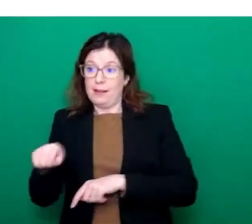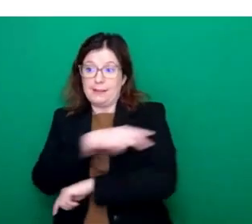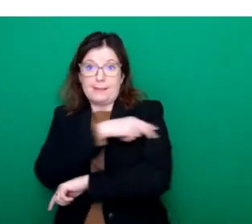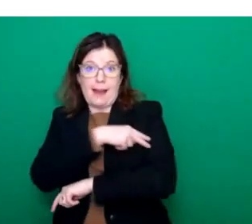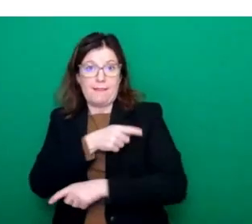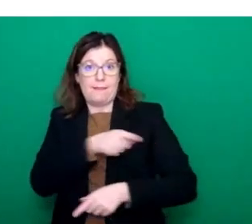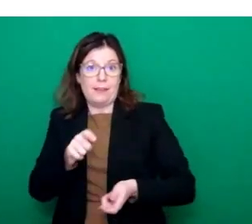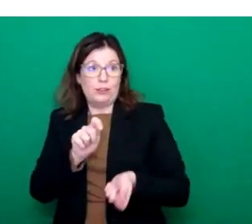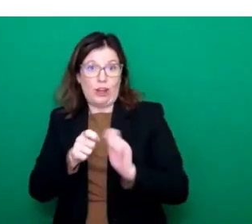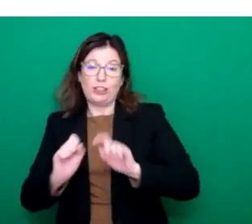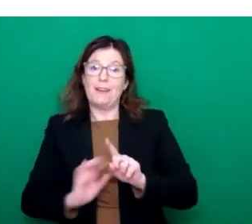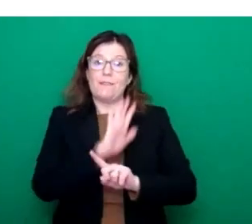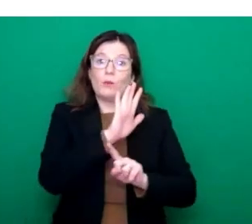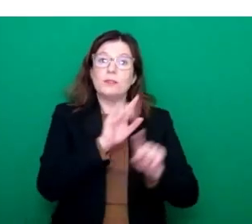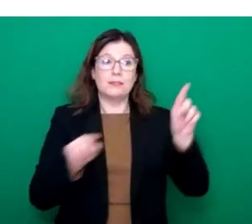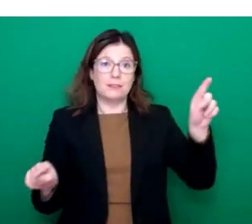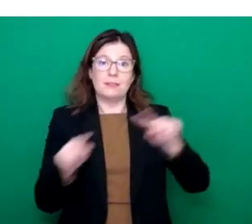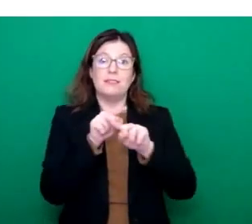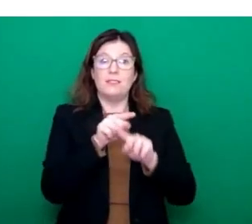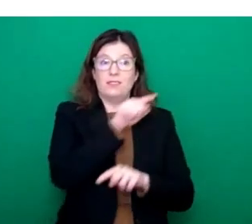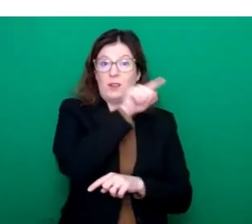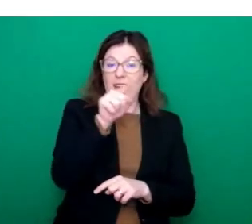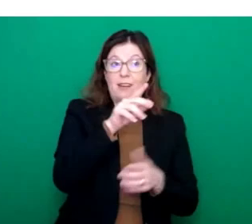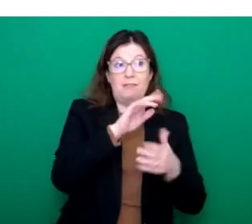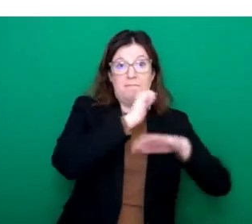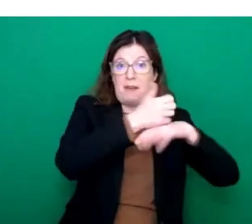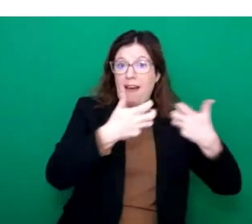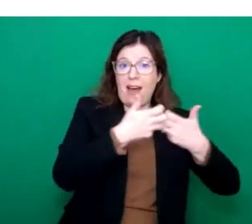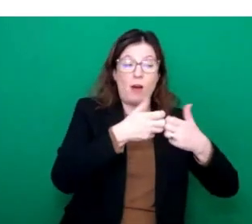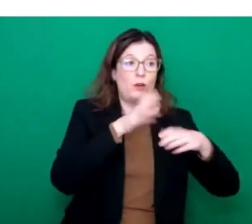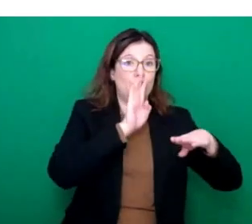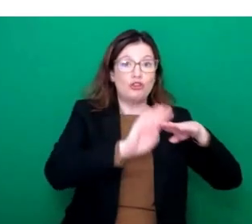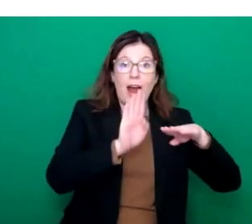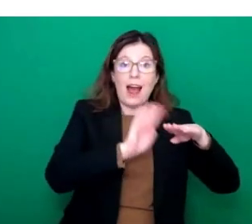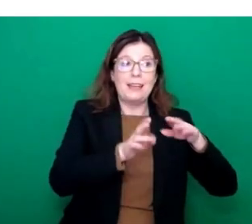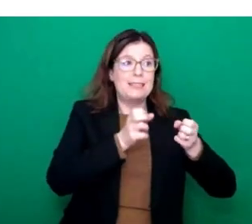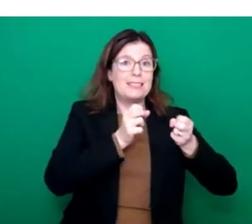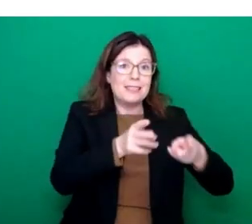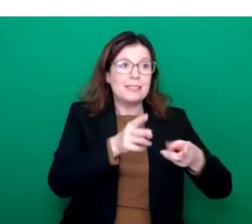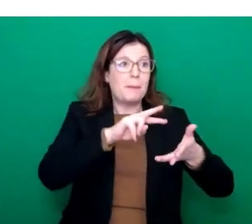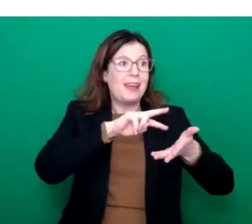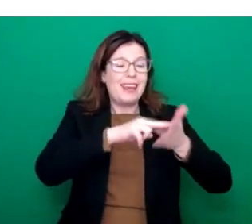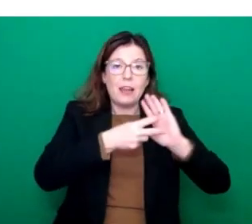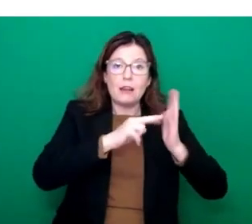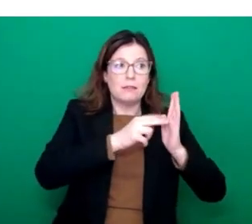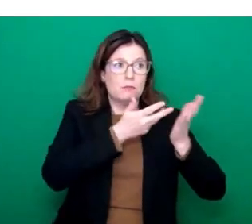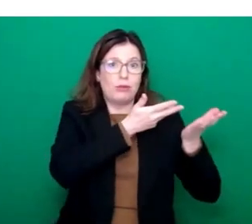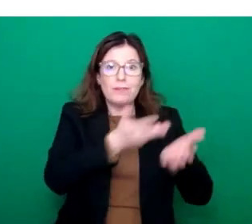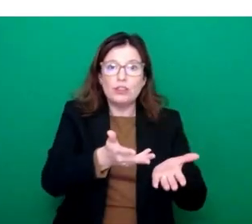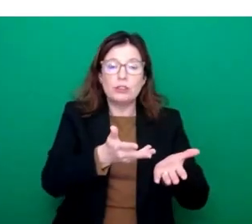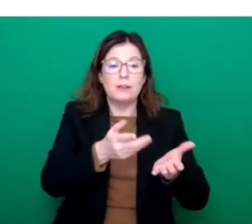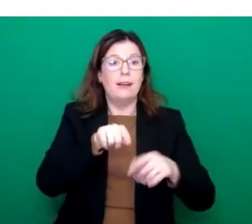be implemented through better training and also better system organisation and better system provision. From bottom